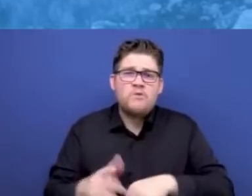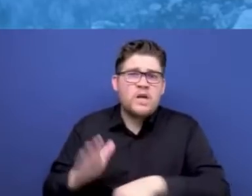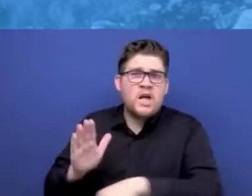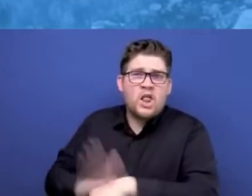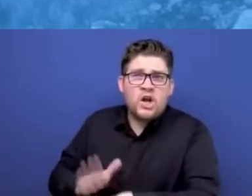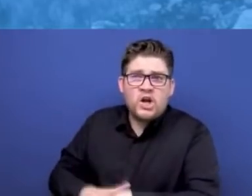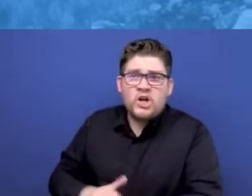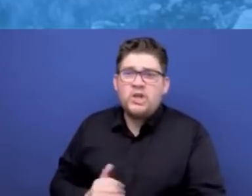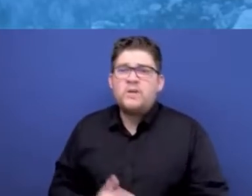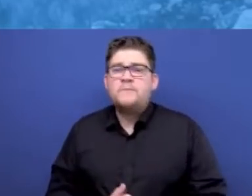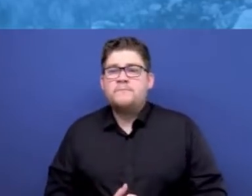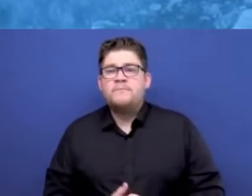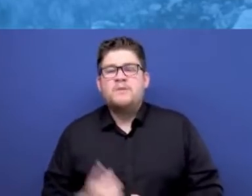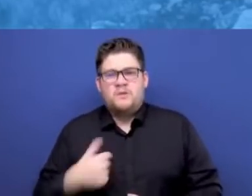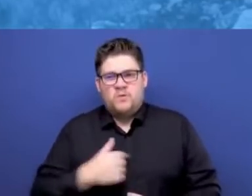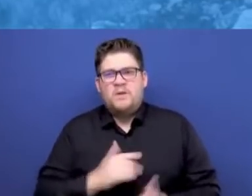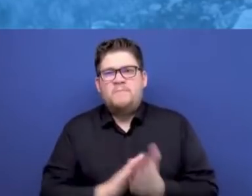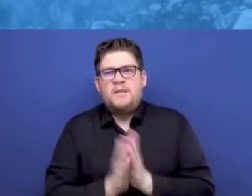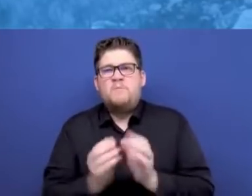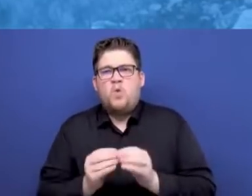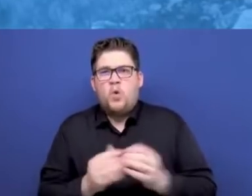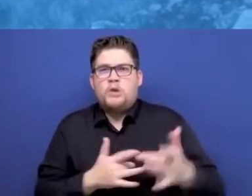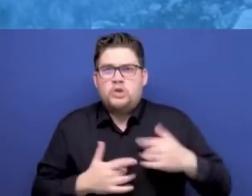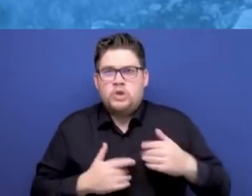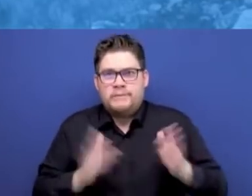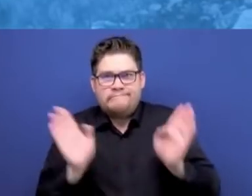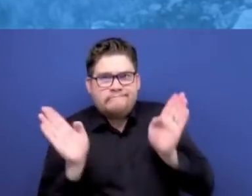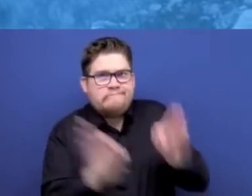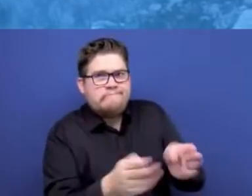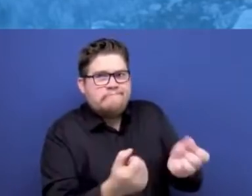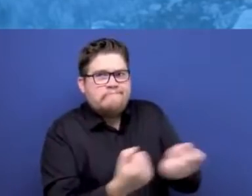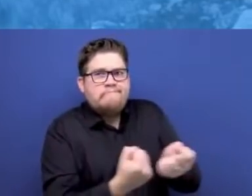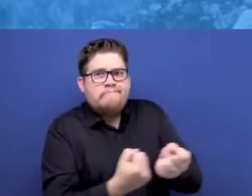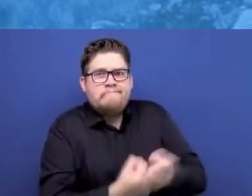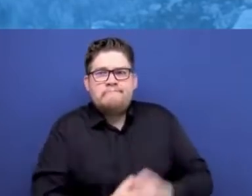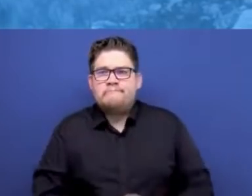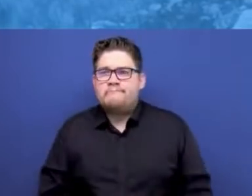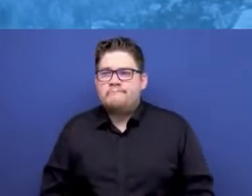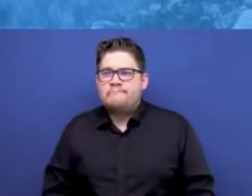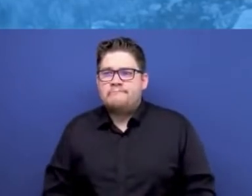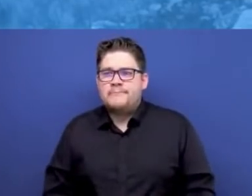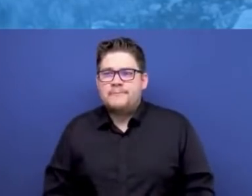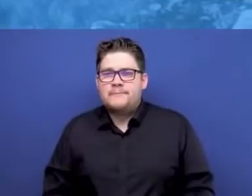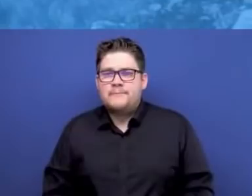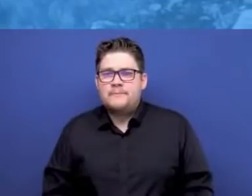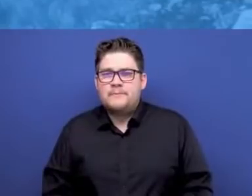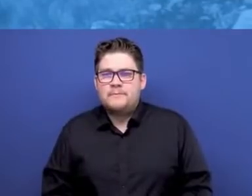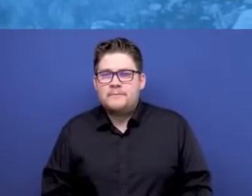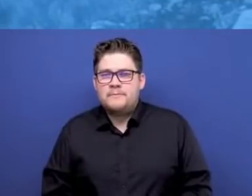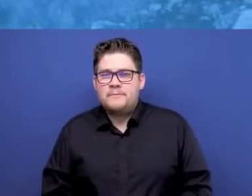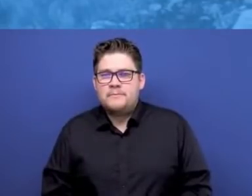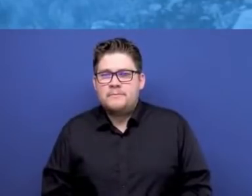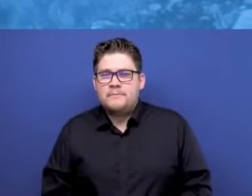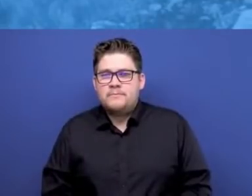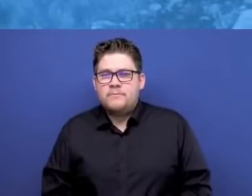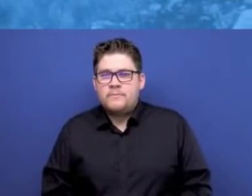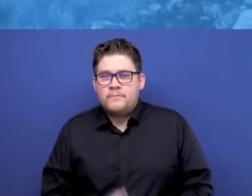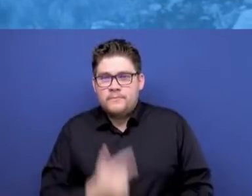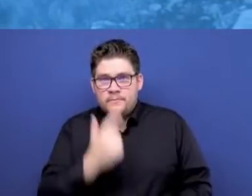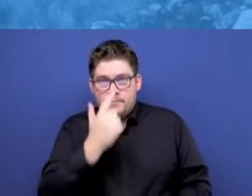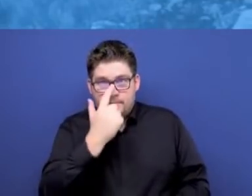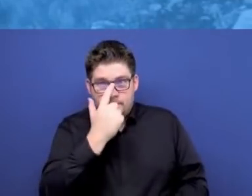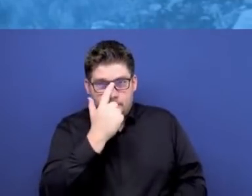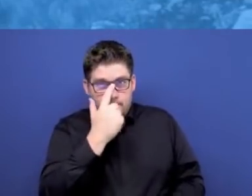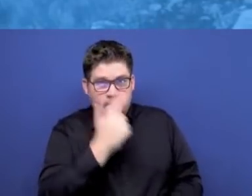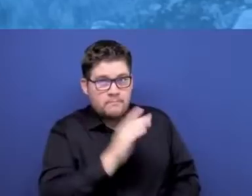under evacuation order. Mm-hmm. Lisa, do you have a follow-up? Thank you.